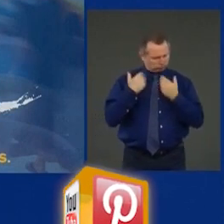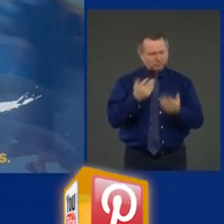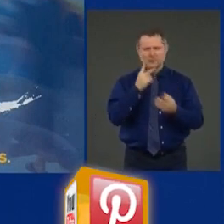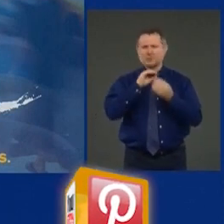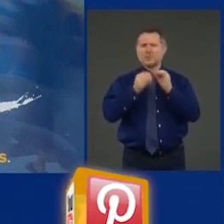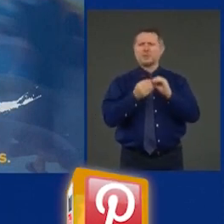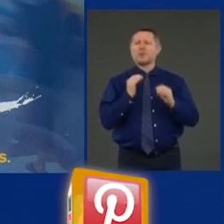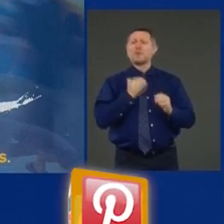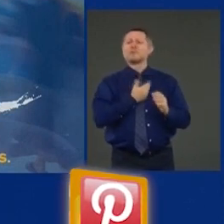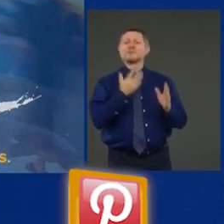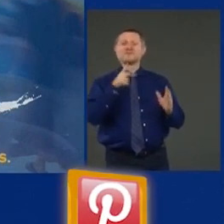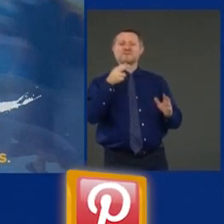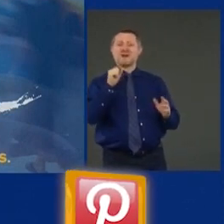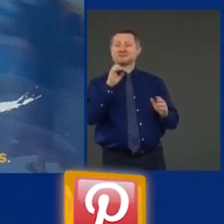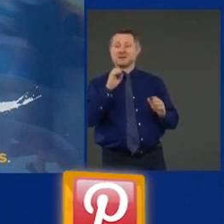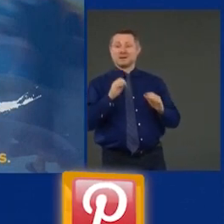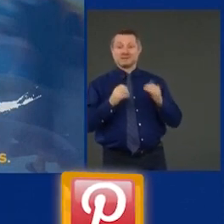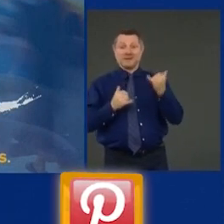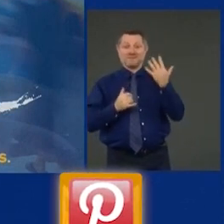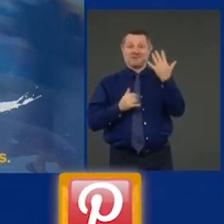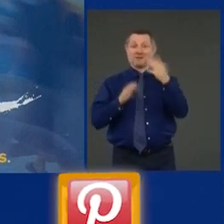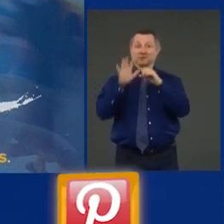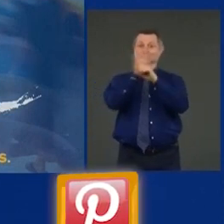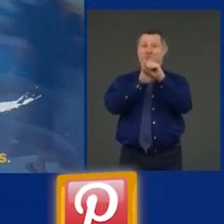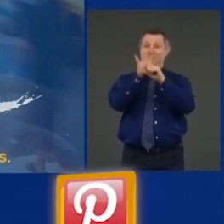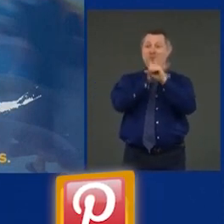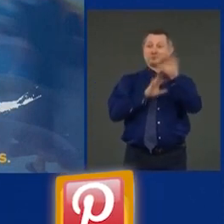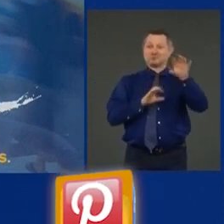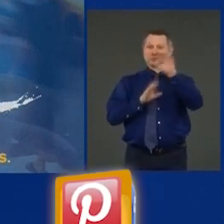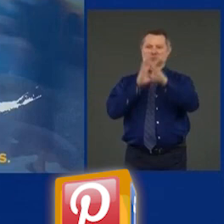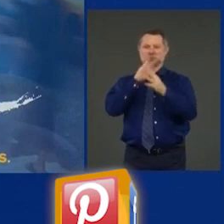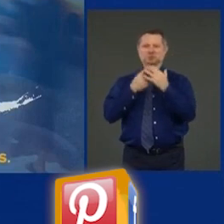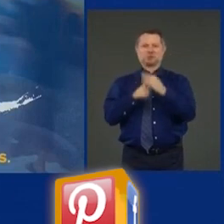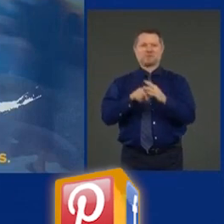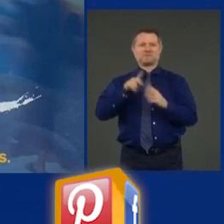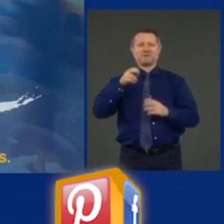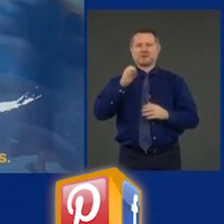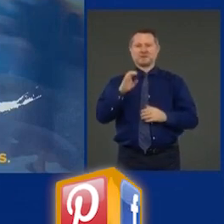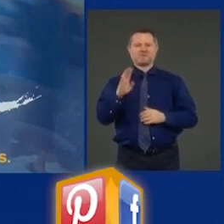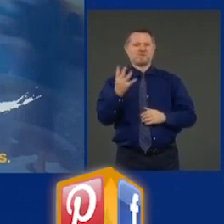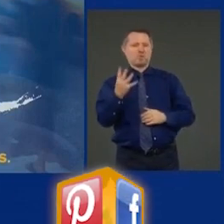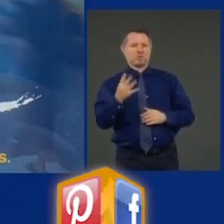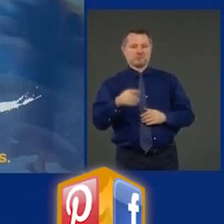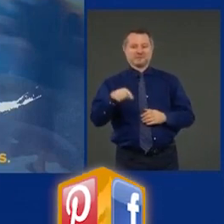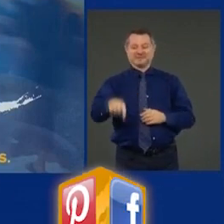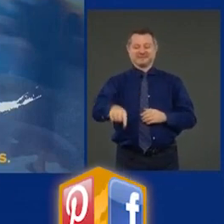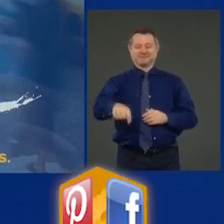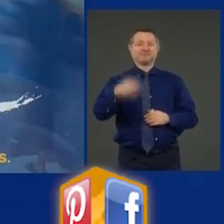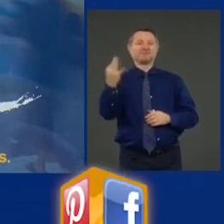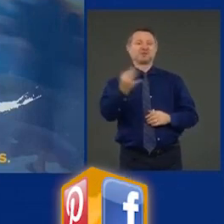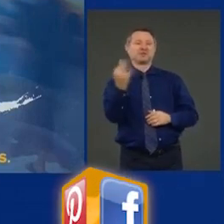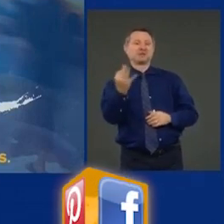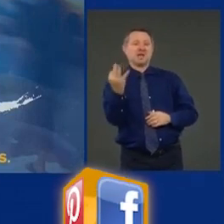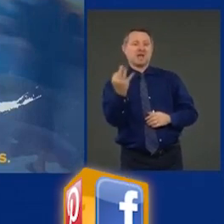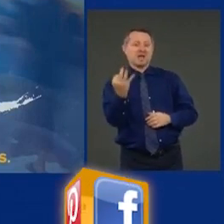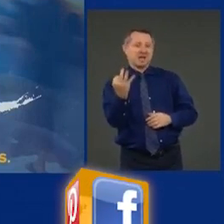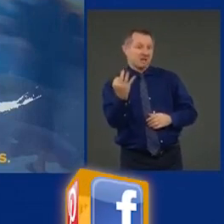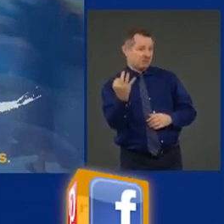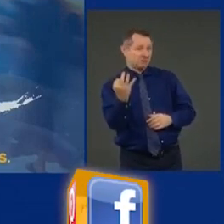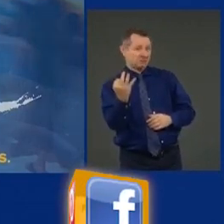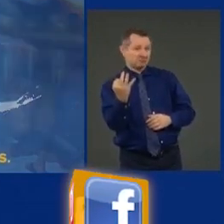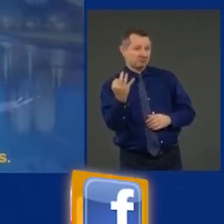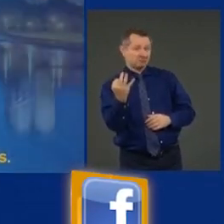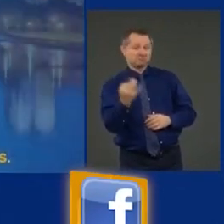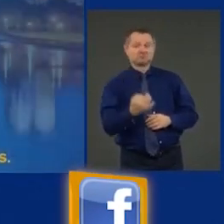reopening. 5 regions are set to enter phase 4 on Friday. Those are the